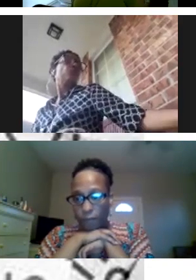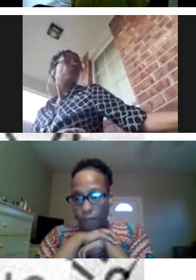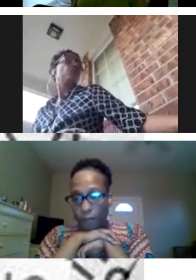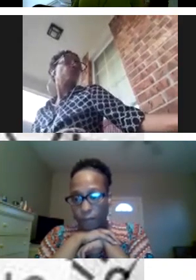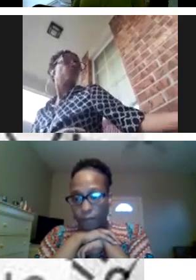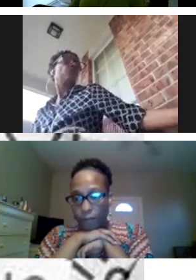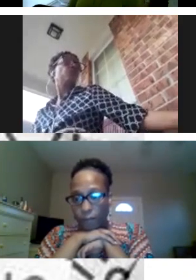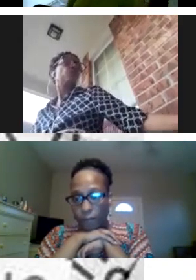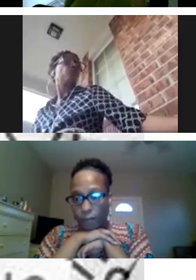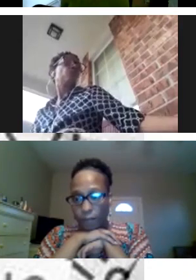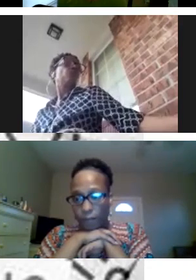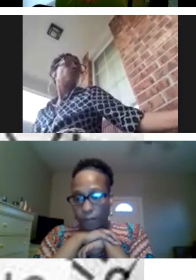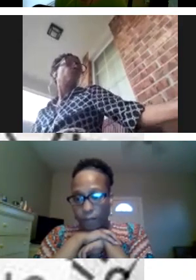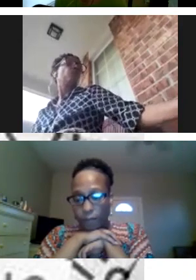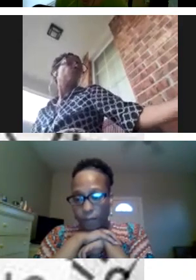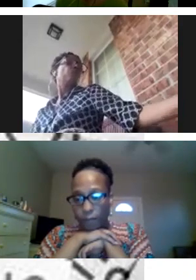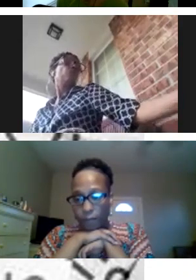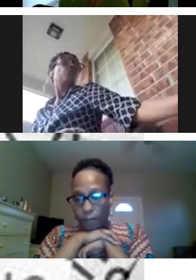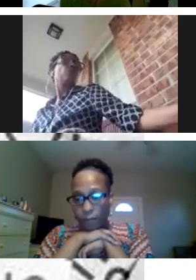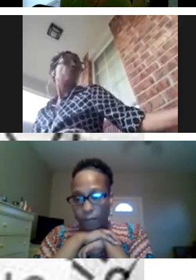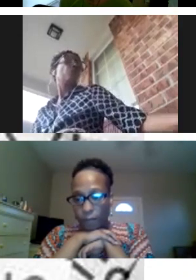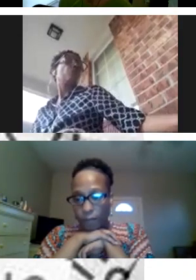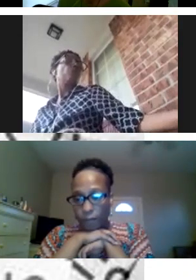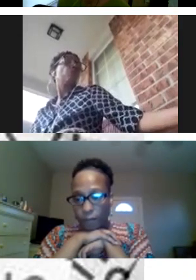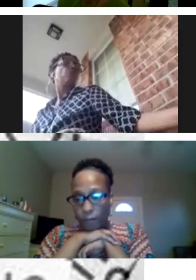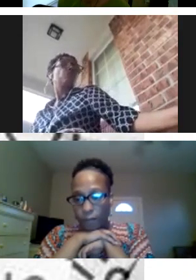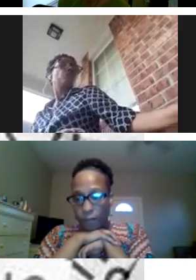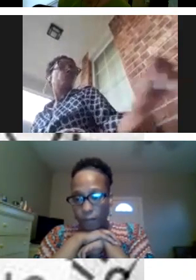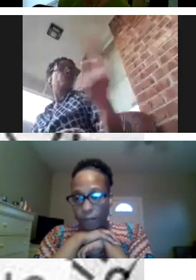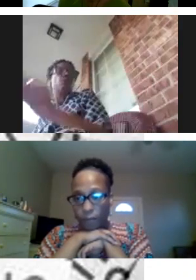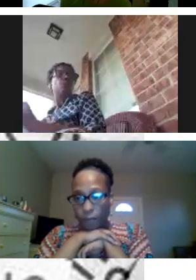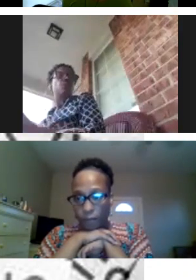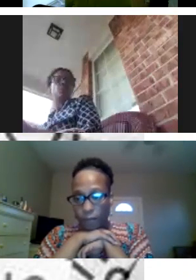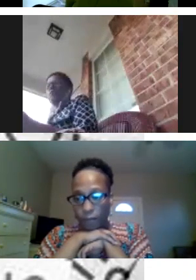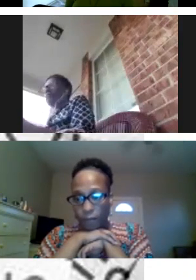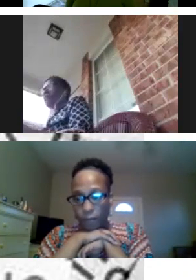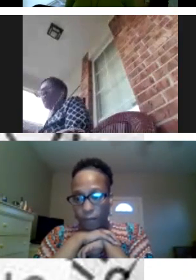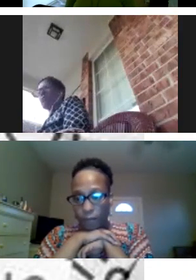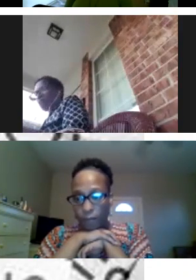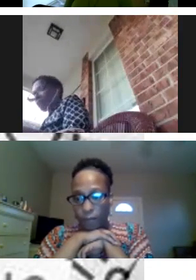to be able to make sure that we can hold them accountable as well.